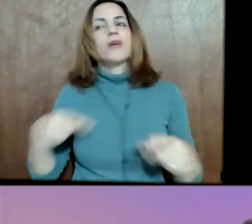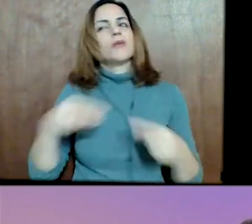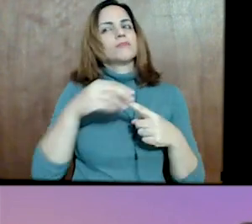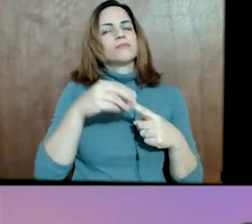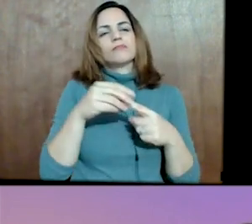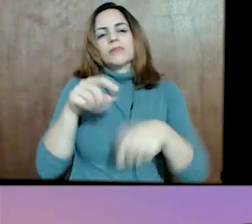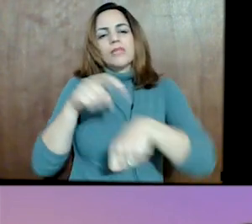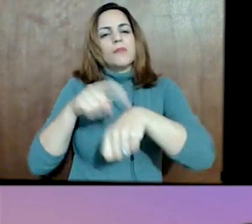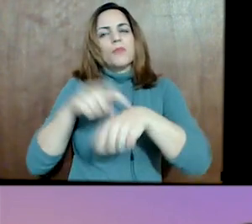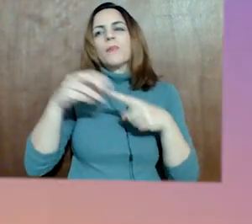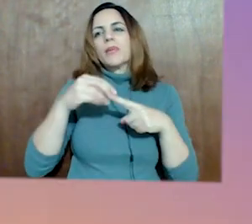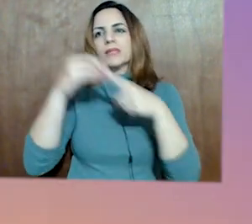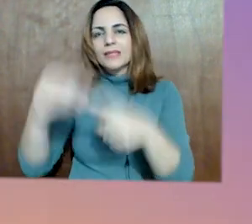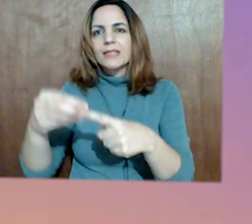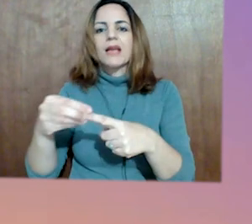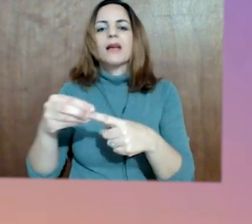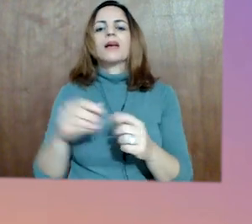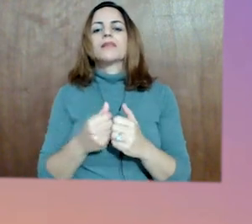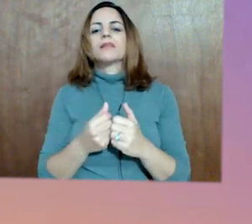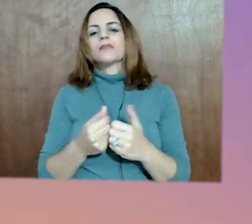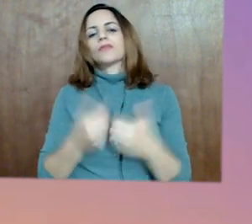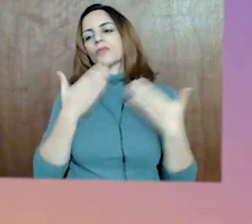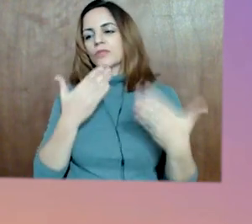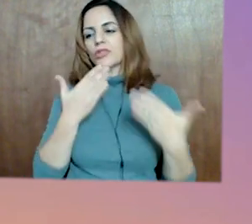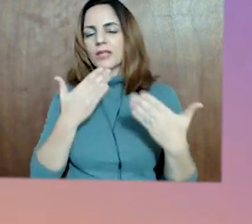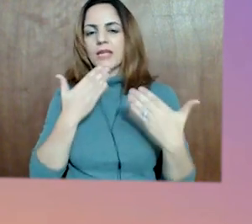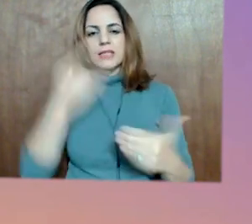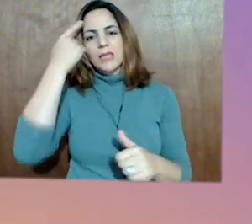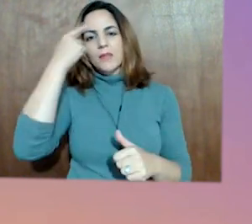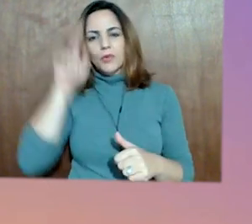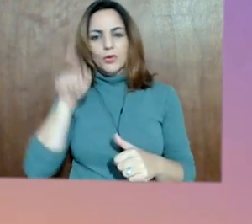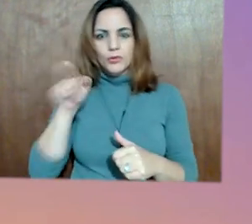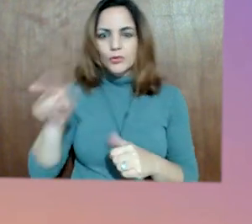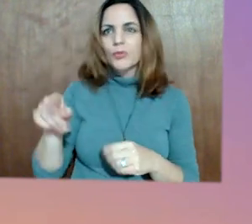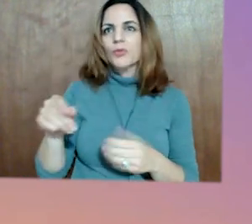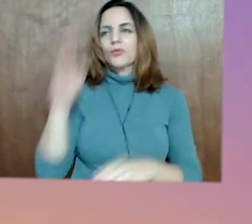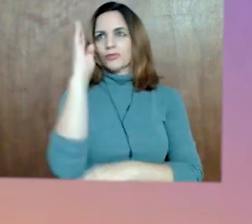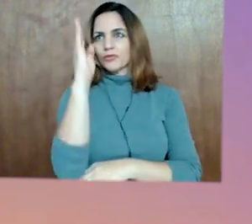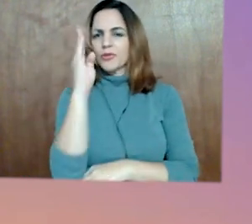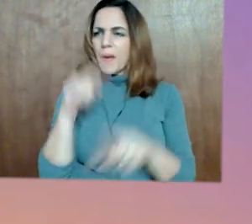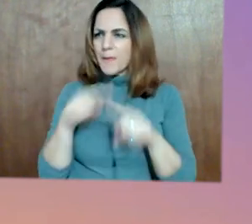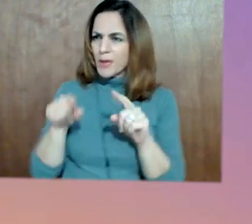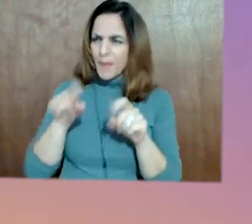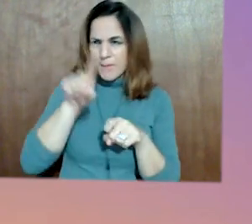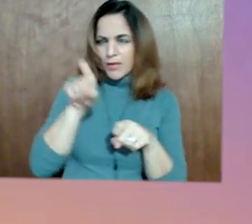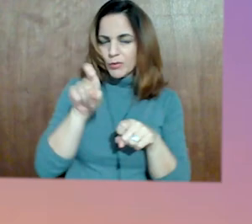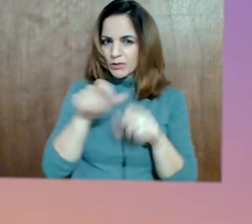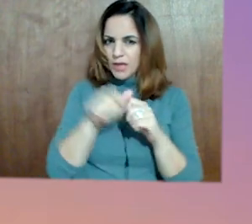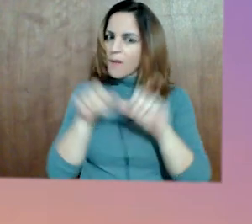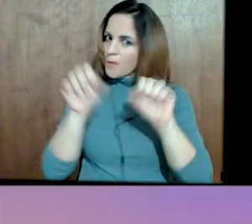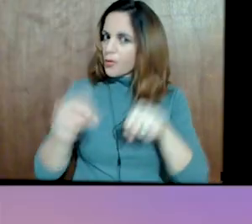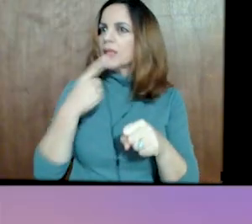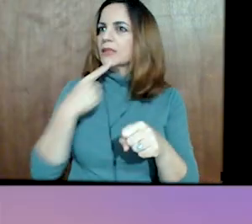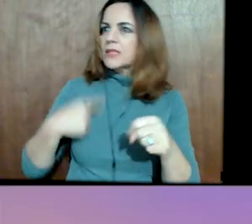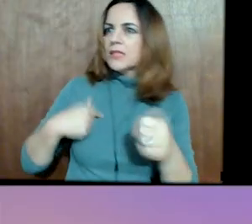in Madison Square Garden. Could we begin with you telling us a little bit about how you remember that event and its